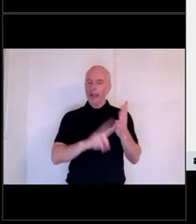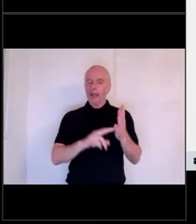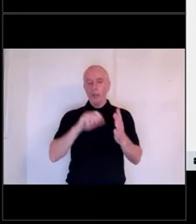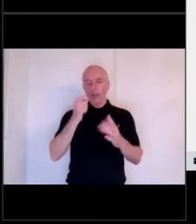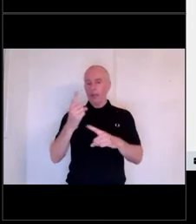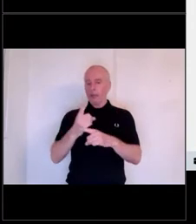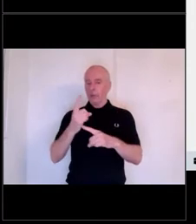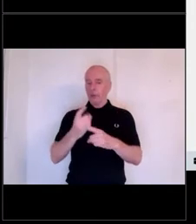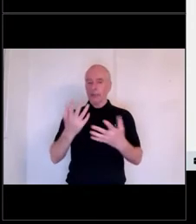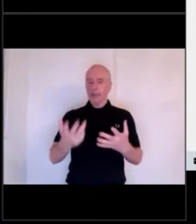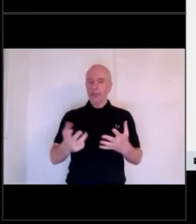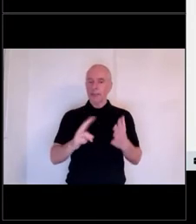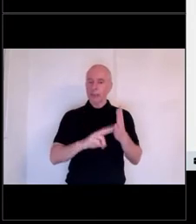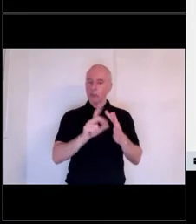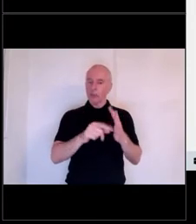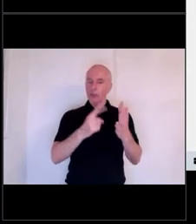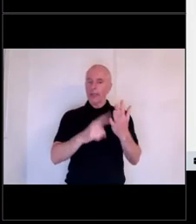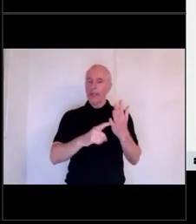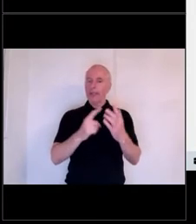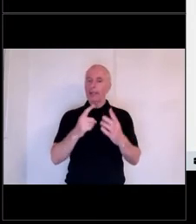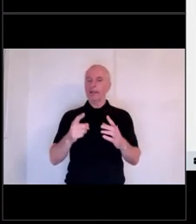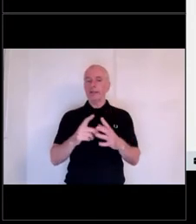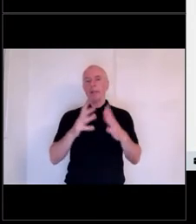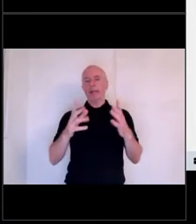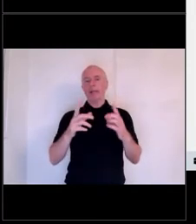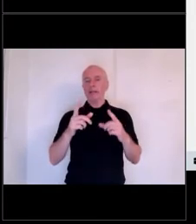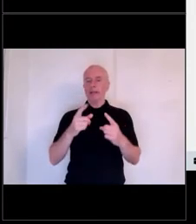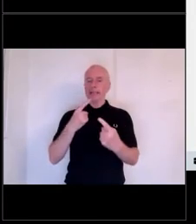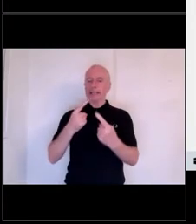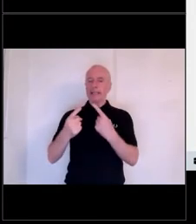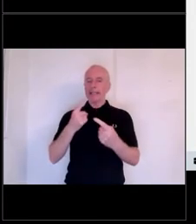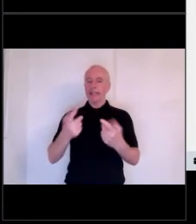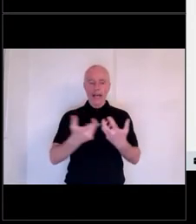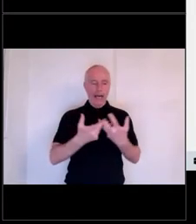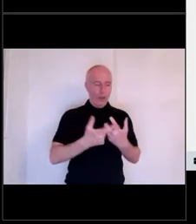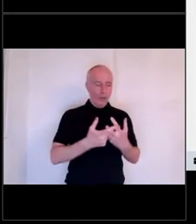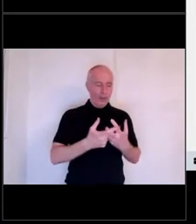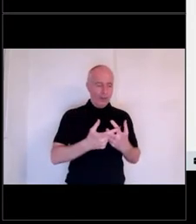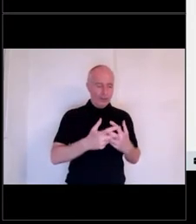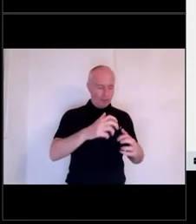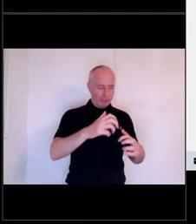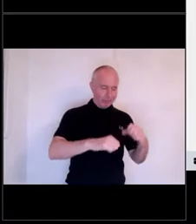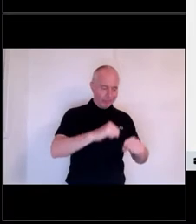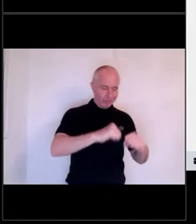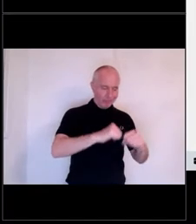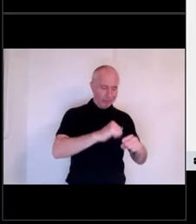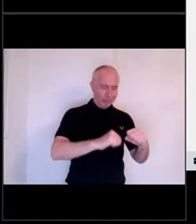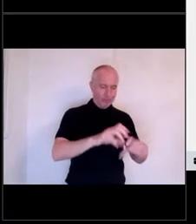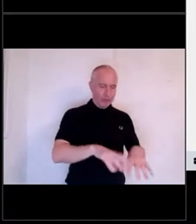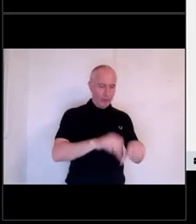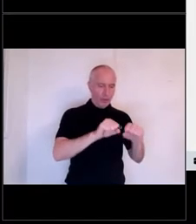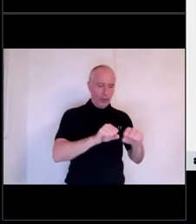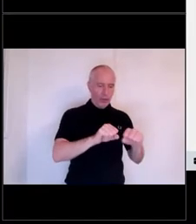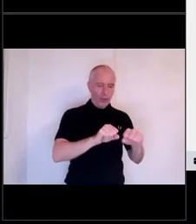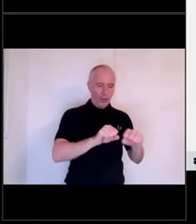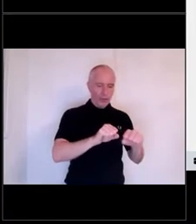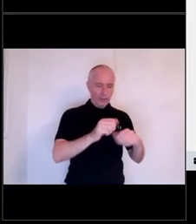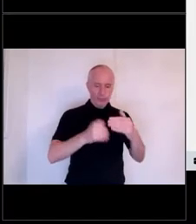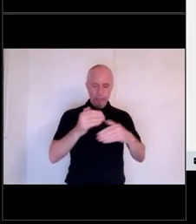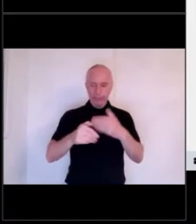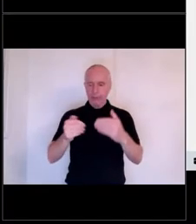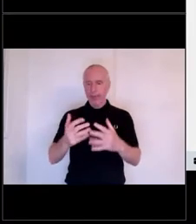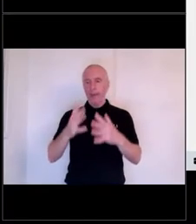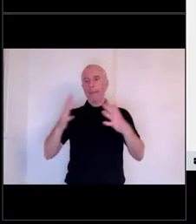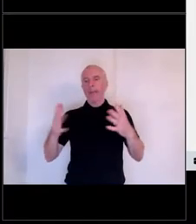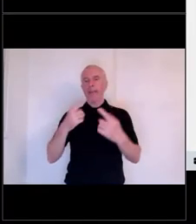data, so he's going to start all the way from the workings of a nuclear reactor and talk about the big data challenge. So I've seen a few names in